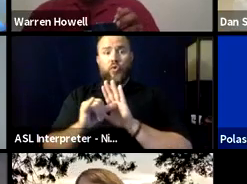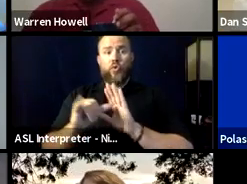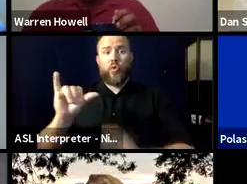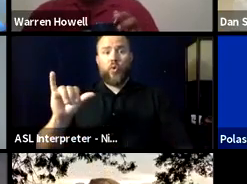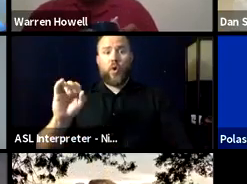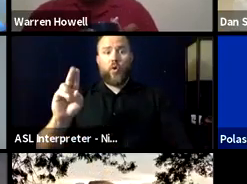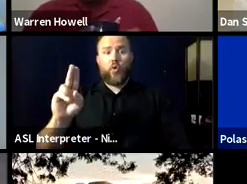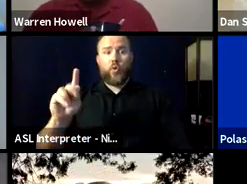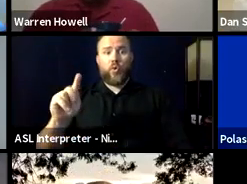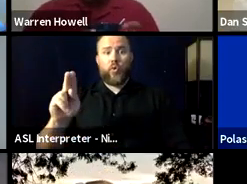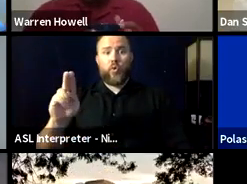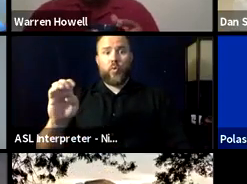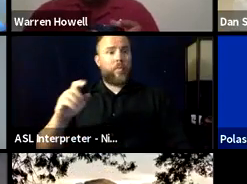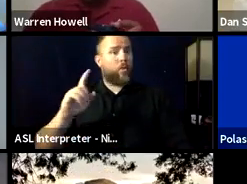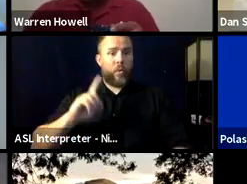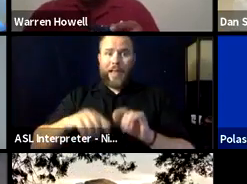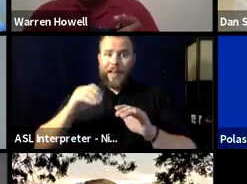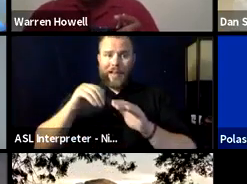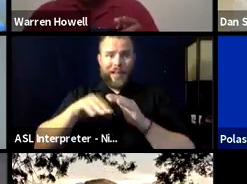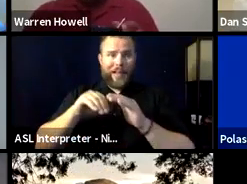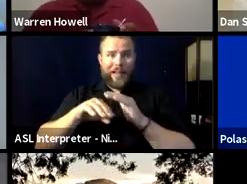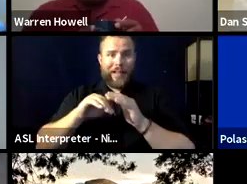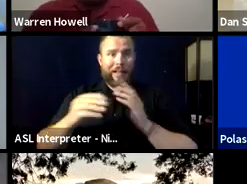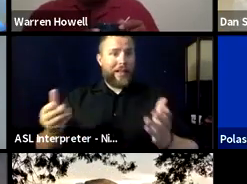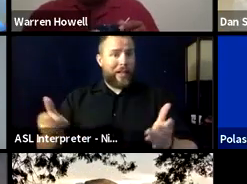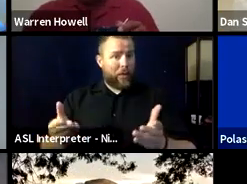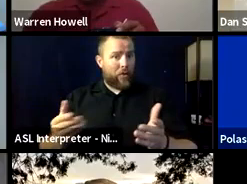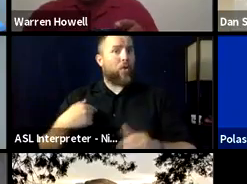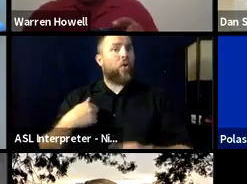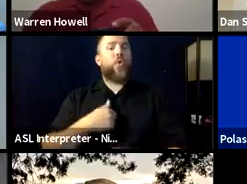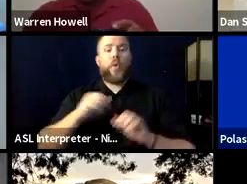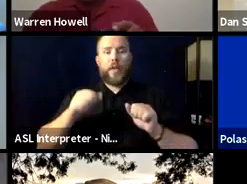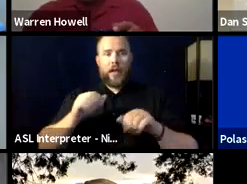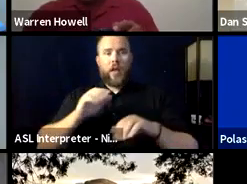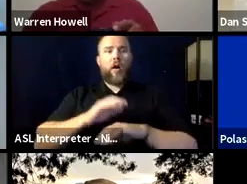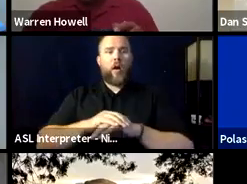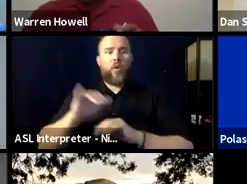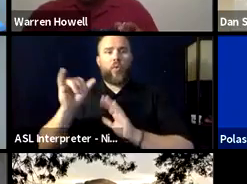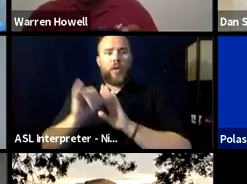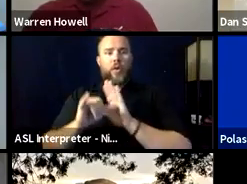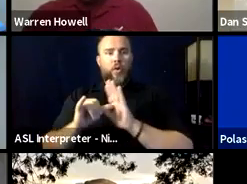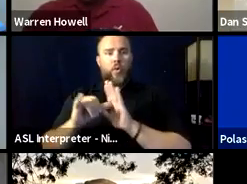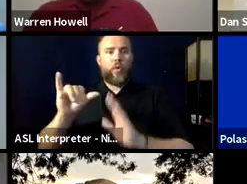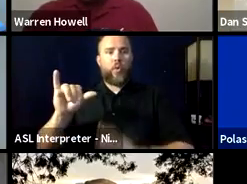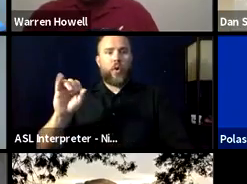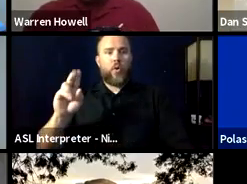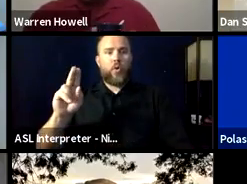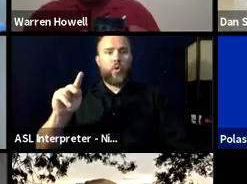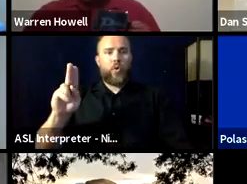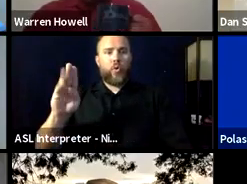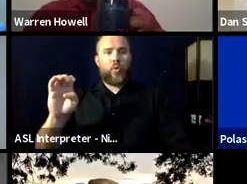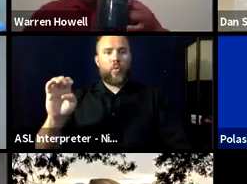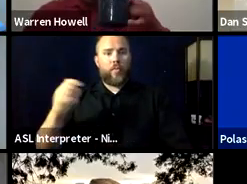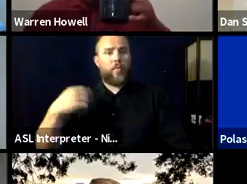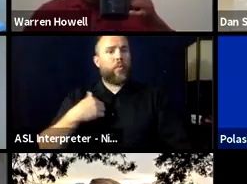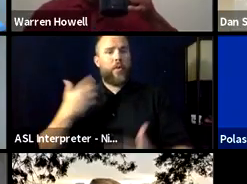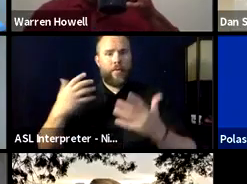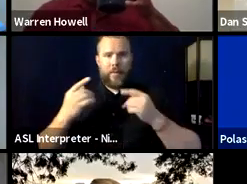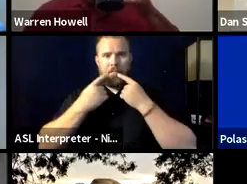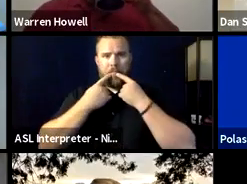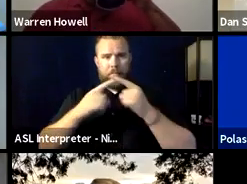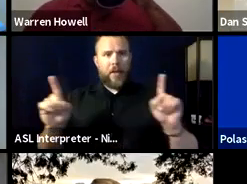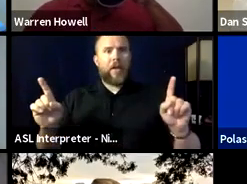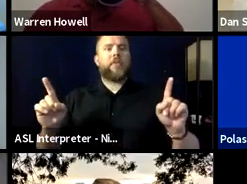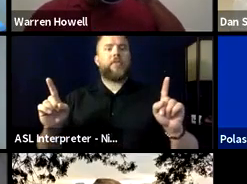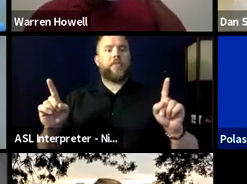you are not able to access this meeting, you can access it via YouTube. I know the information has been publicized, I believe, on the district website as